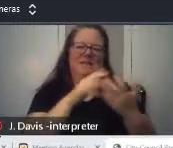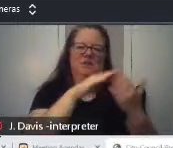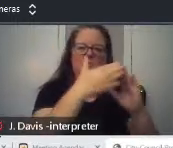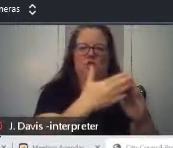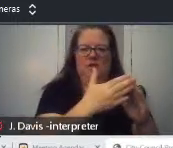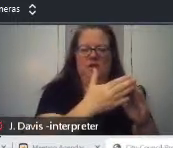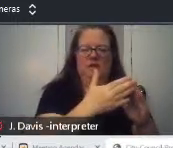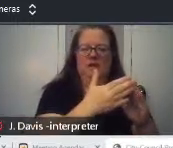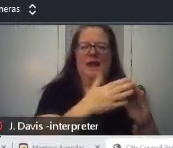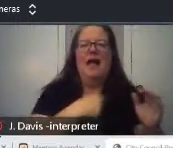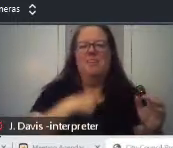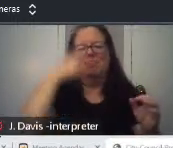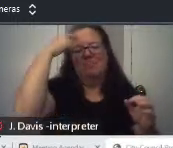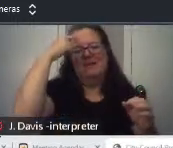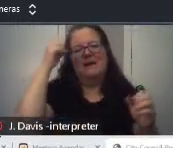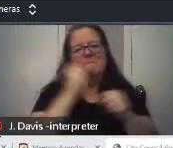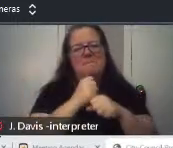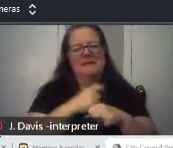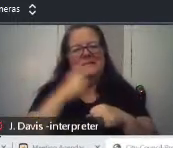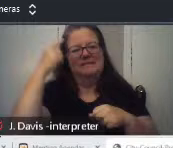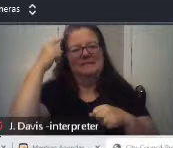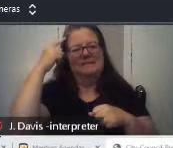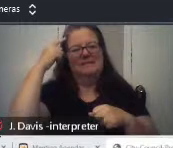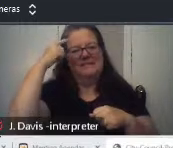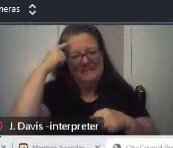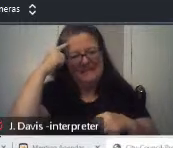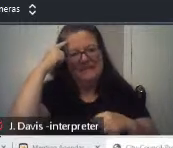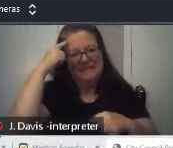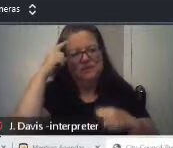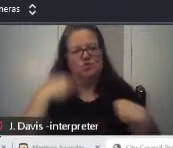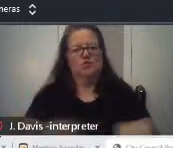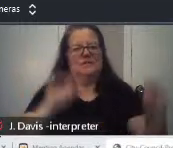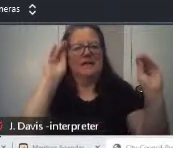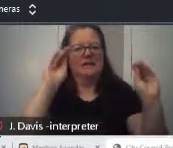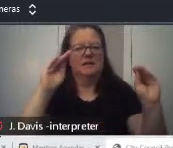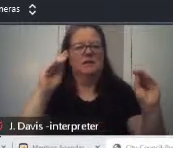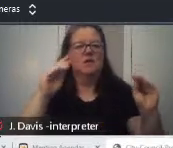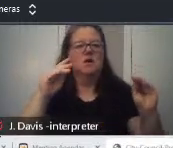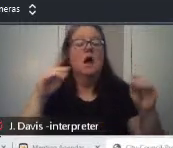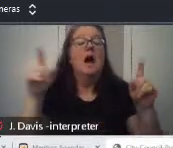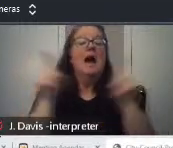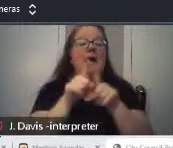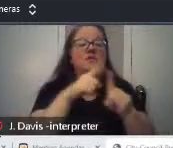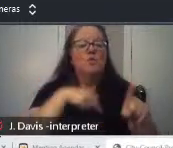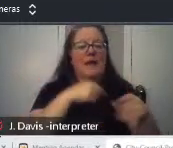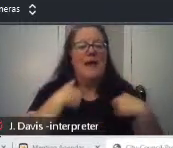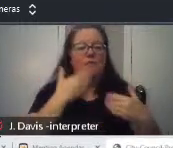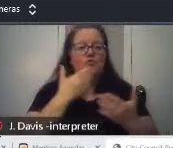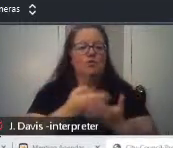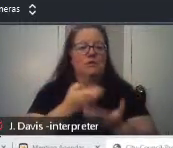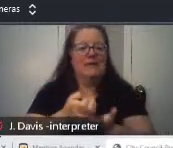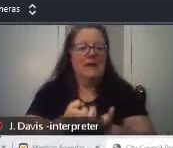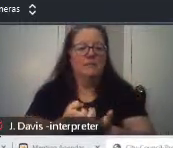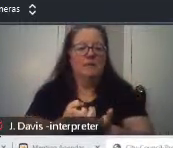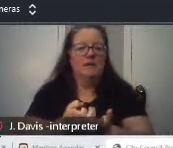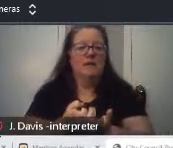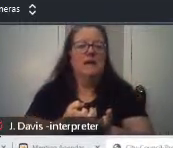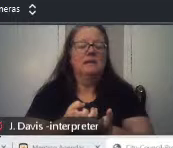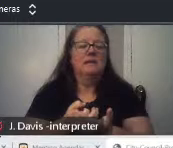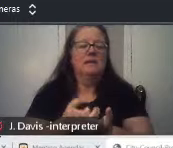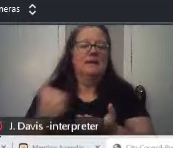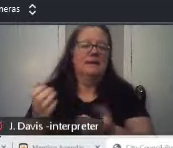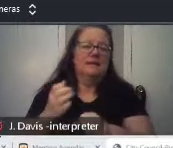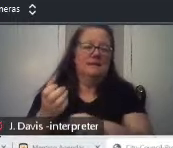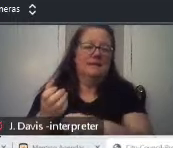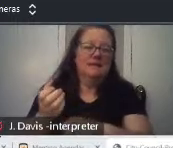some sense to sell it at this price. And while we have a good economy, let's get another business and get some tax revenue. So I'm going